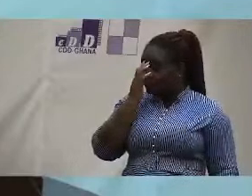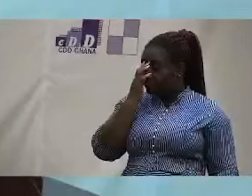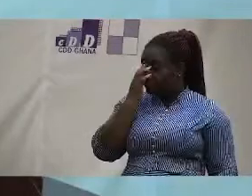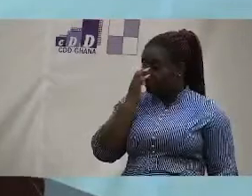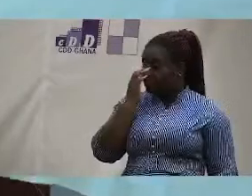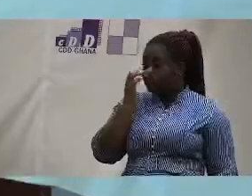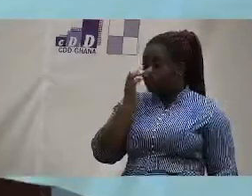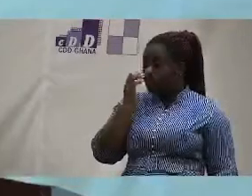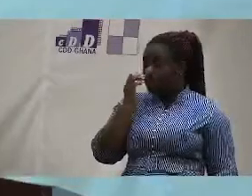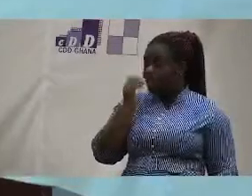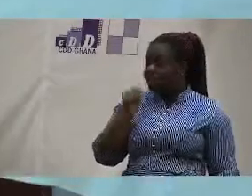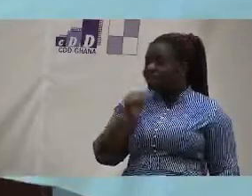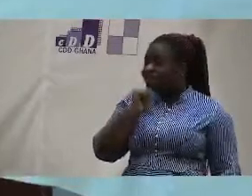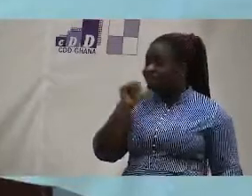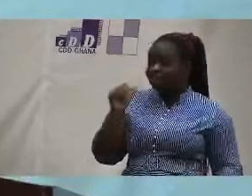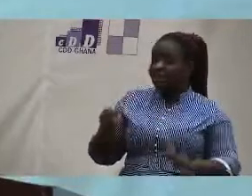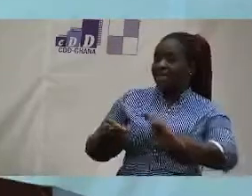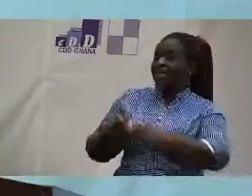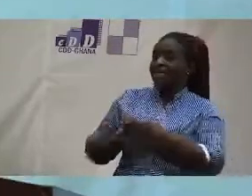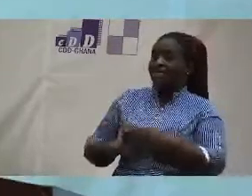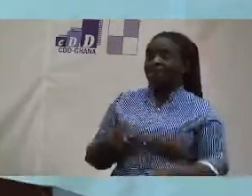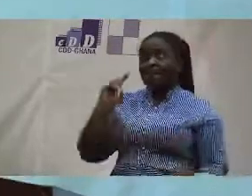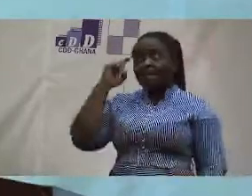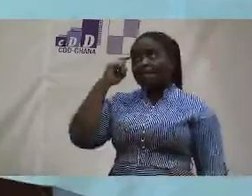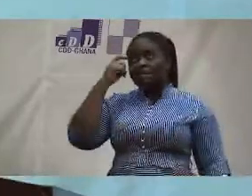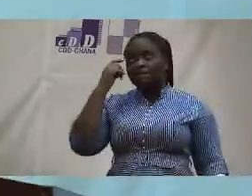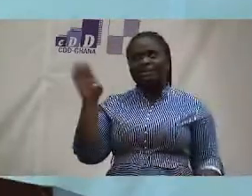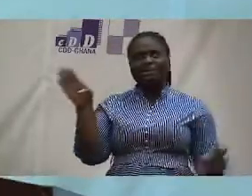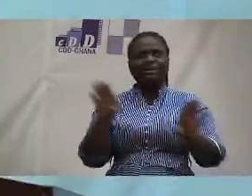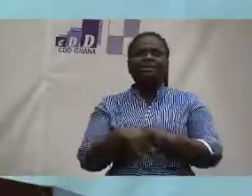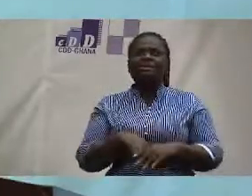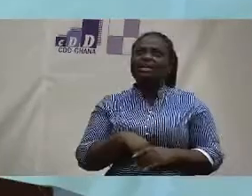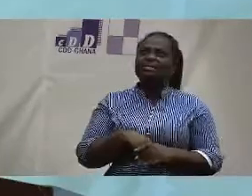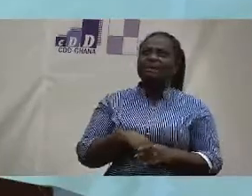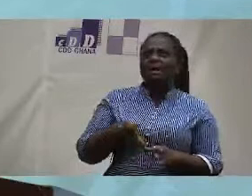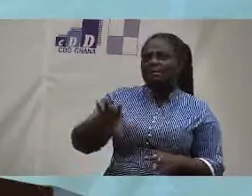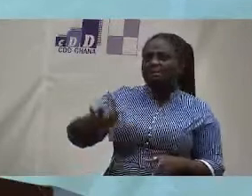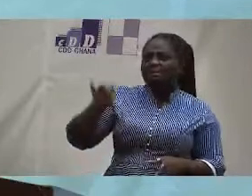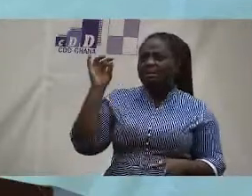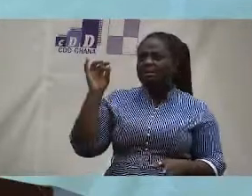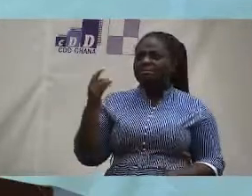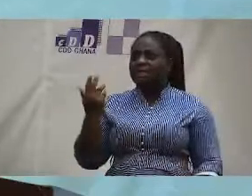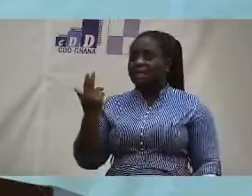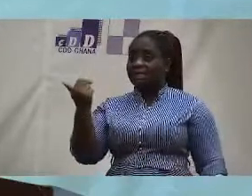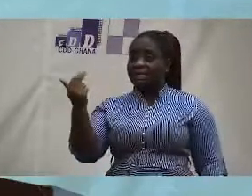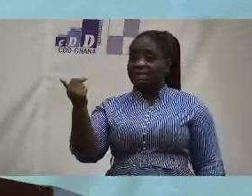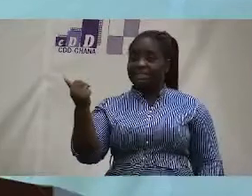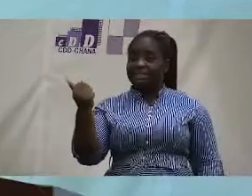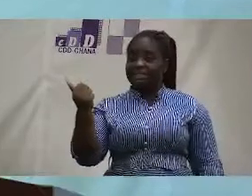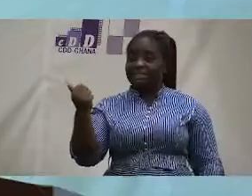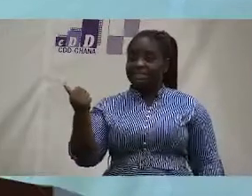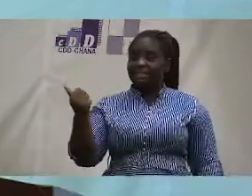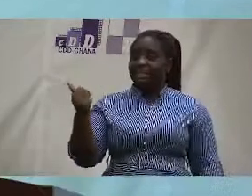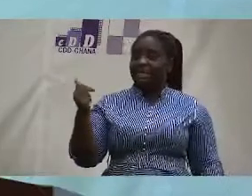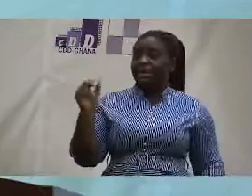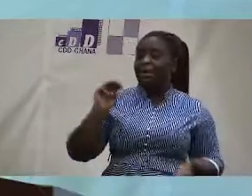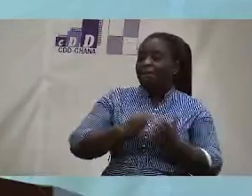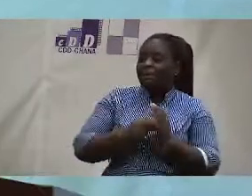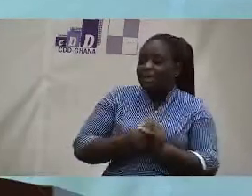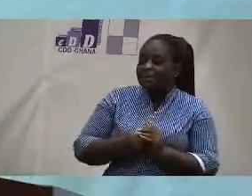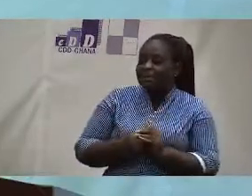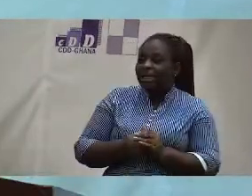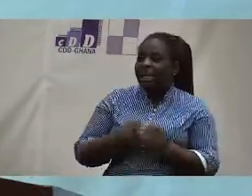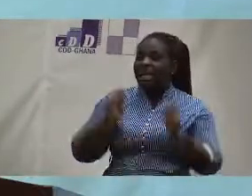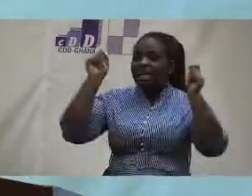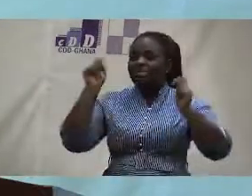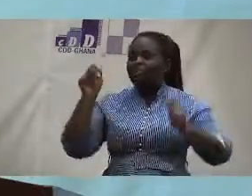is not those numbers of days you can think of. A shutdown, we are finding, can be for 30 minutes, can be for 2 hours. So in some